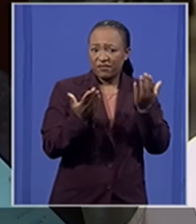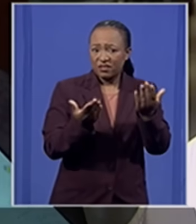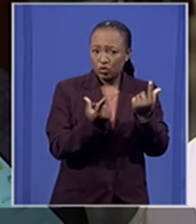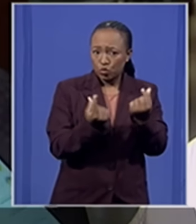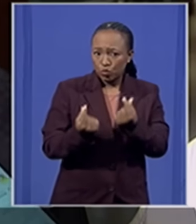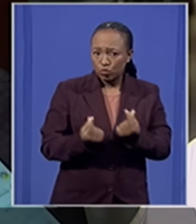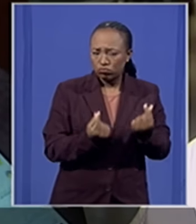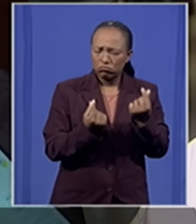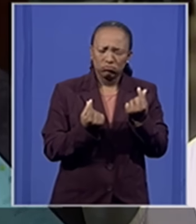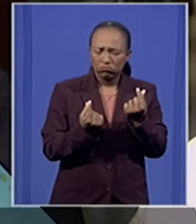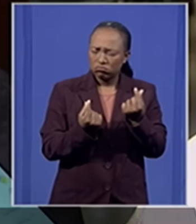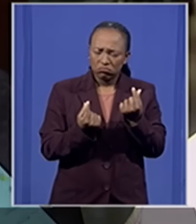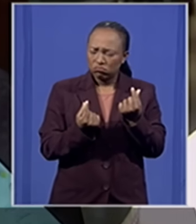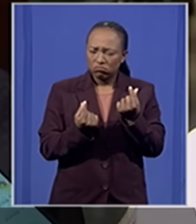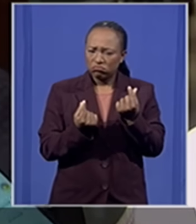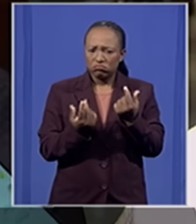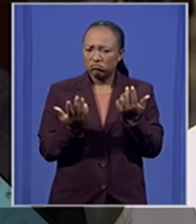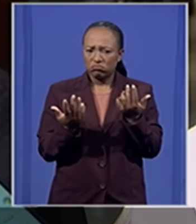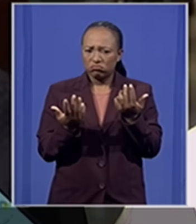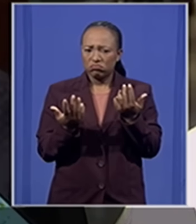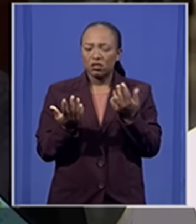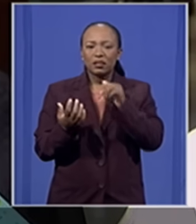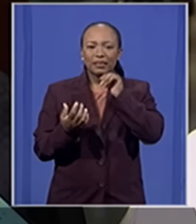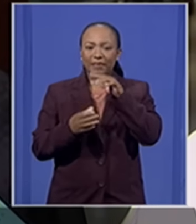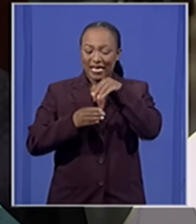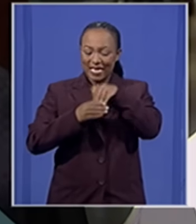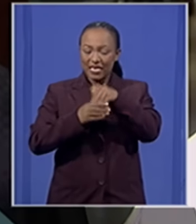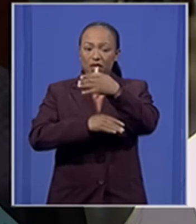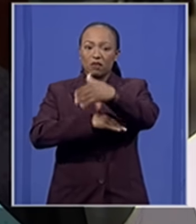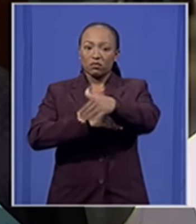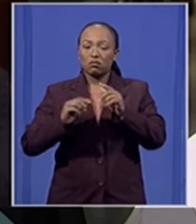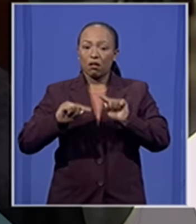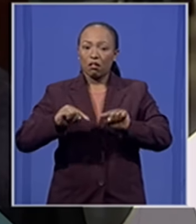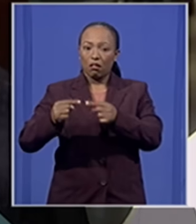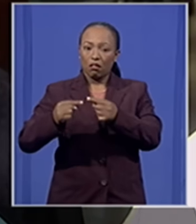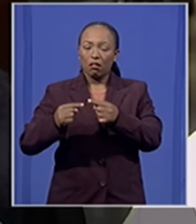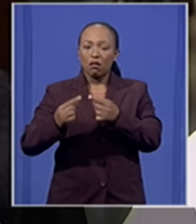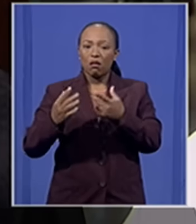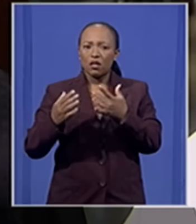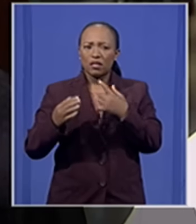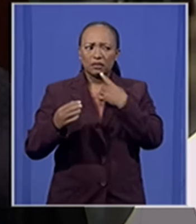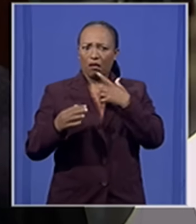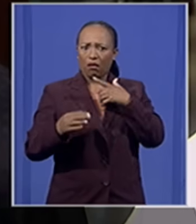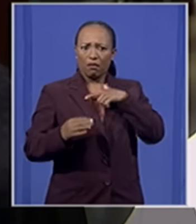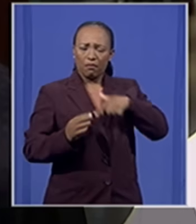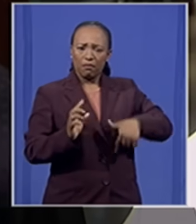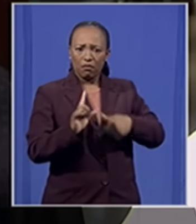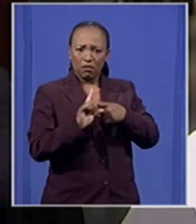our detractors, both within and from outside, took an issue with Ramaphosa.